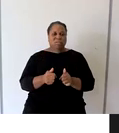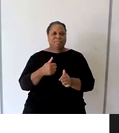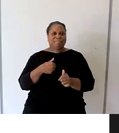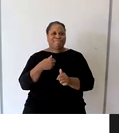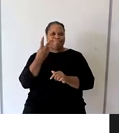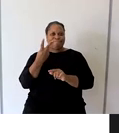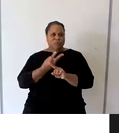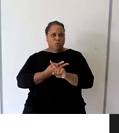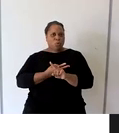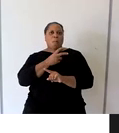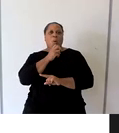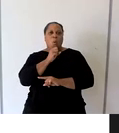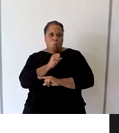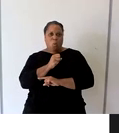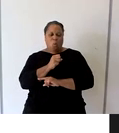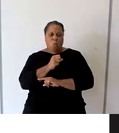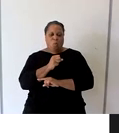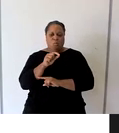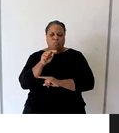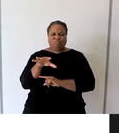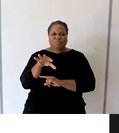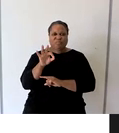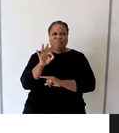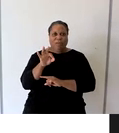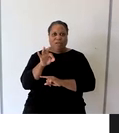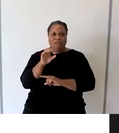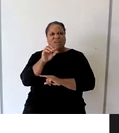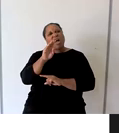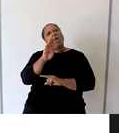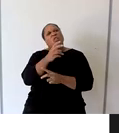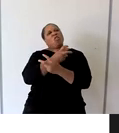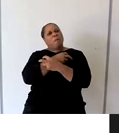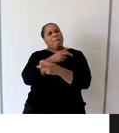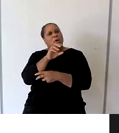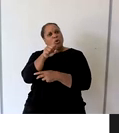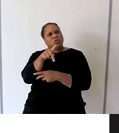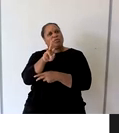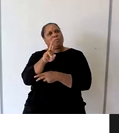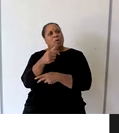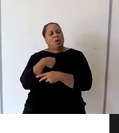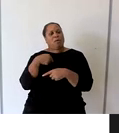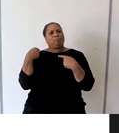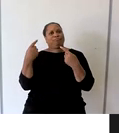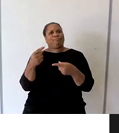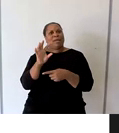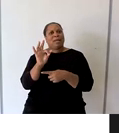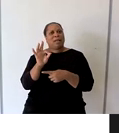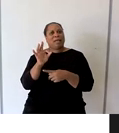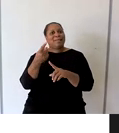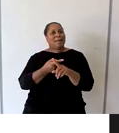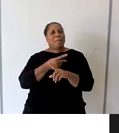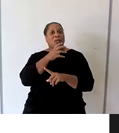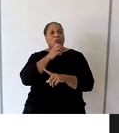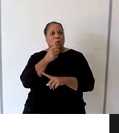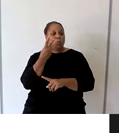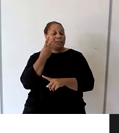2 months old, and that's when they found the bone spur. So I've been in a wheelchair since I was 19 months old, as you can see